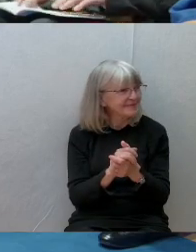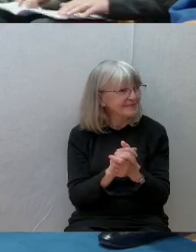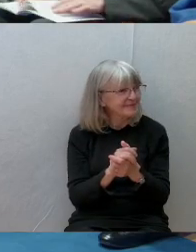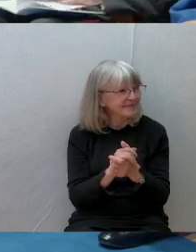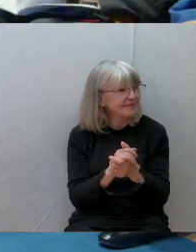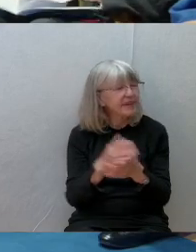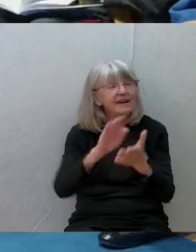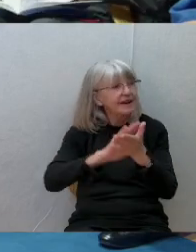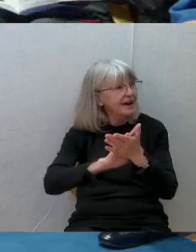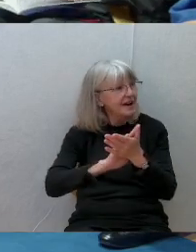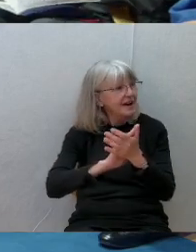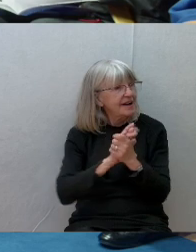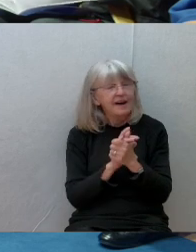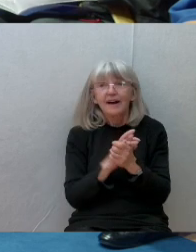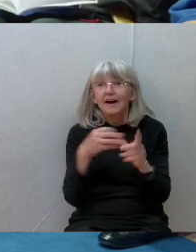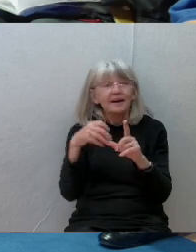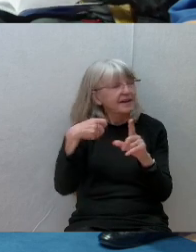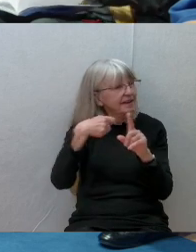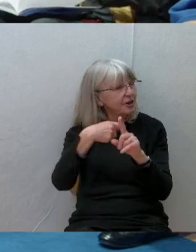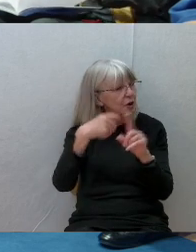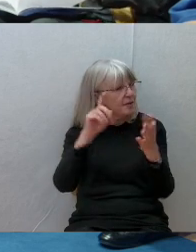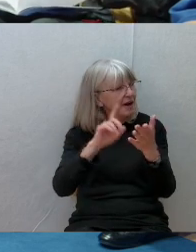Kioma Obi.